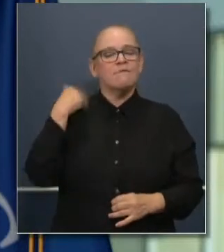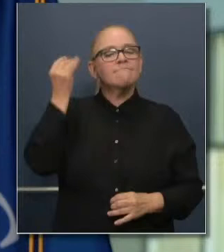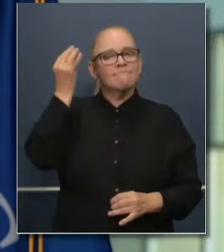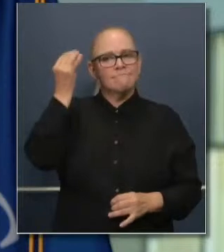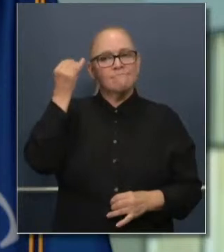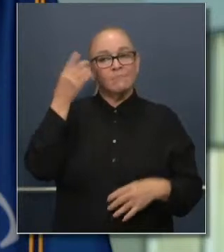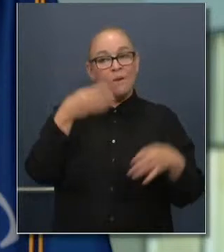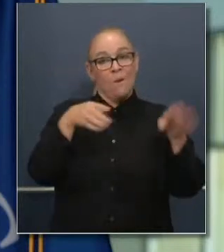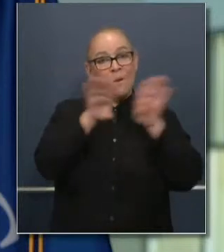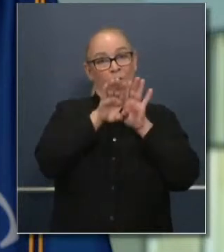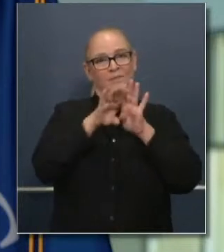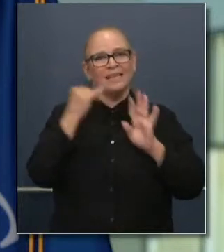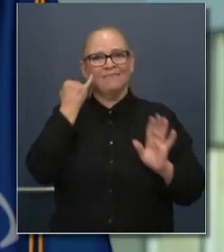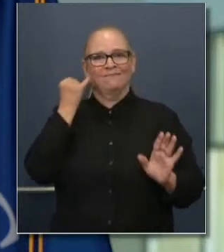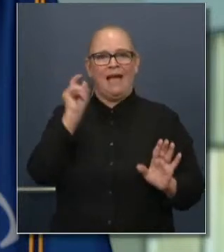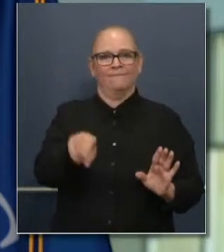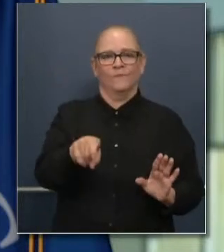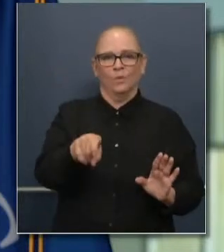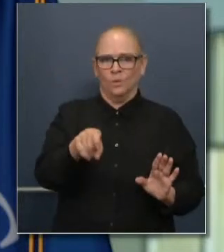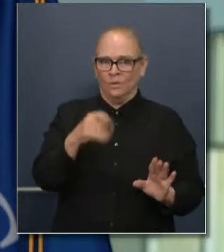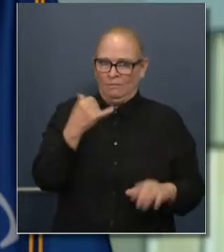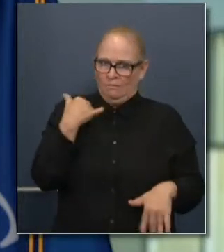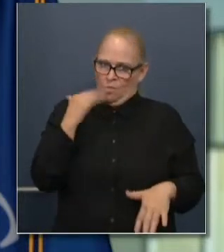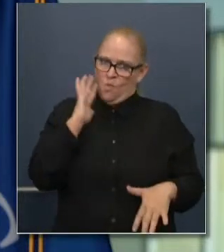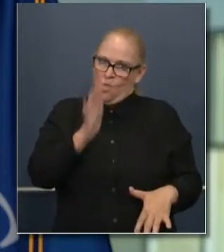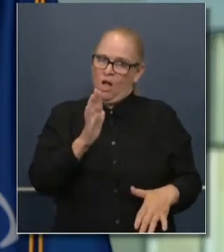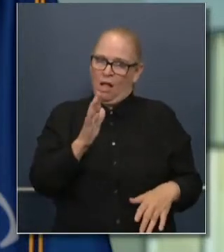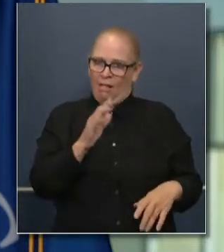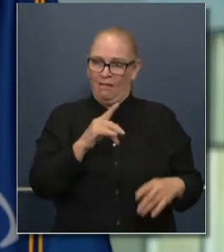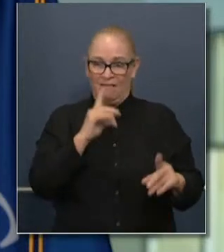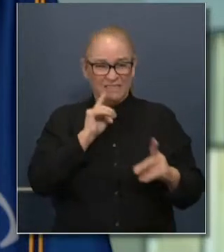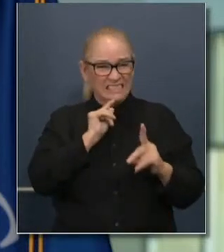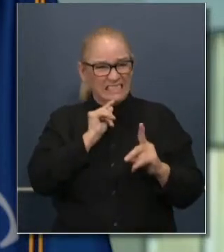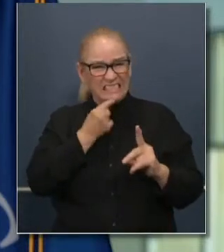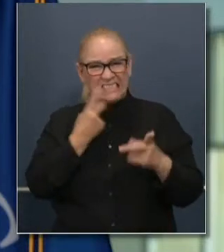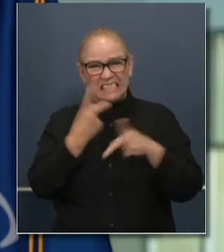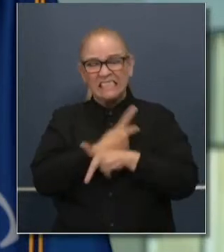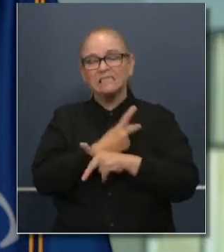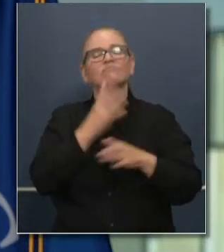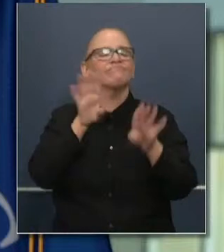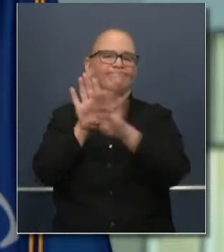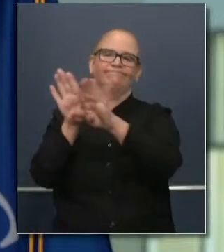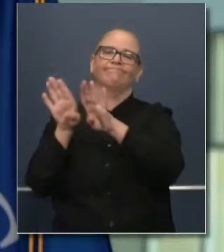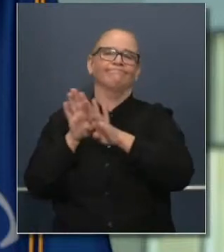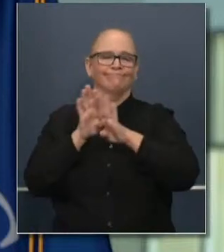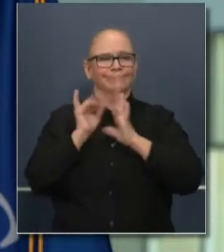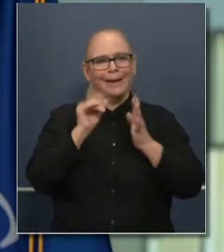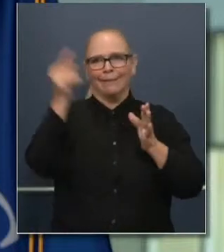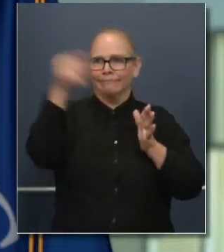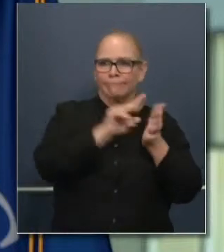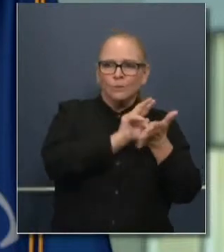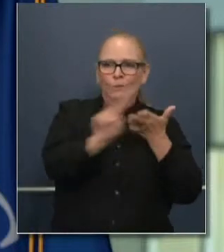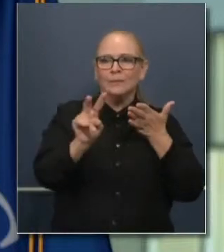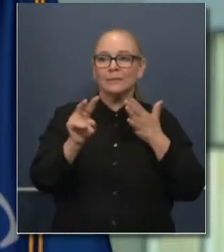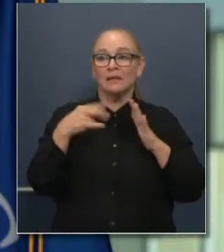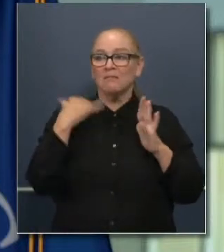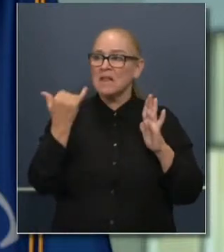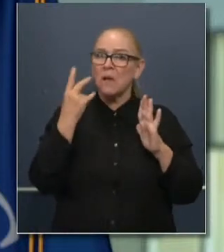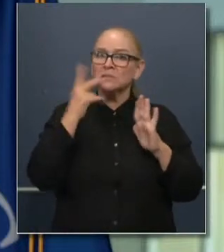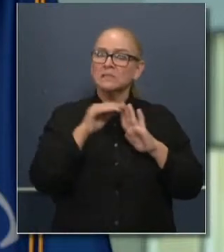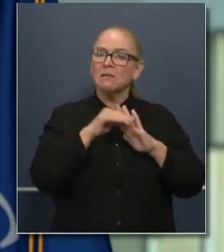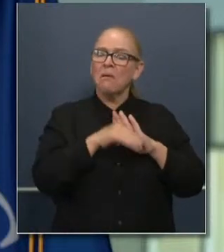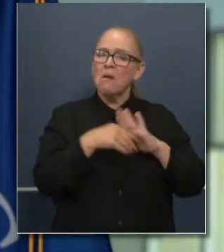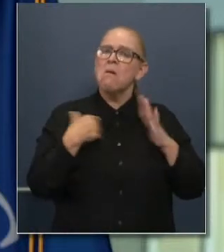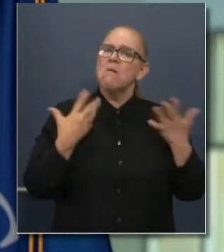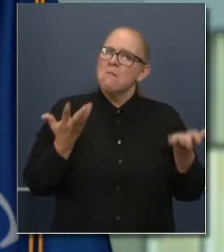it's necessary, critical, and important. But at the moment, based upon the progress we have made, we feel we